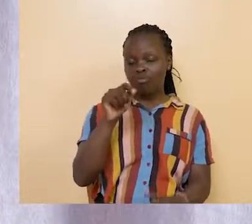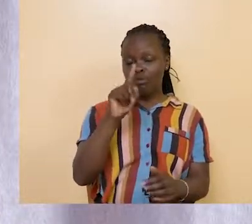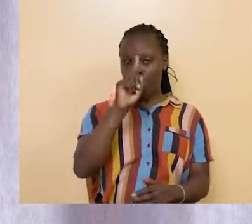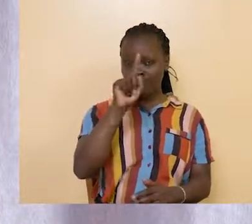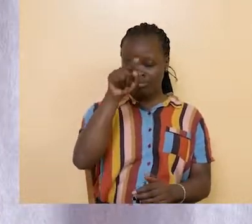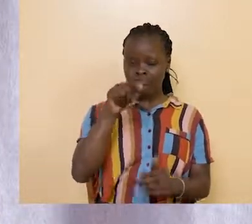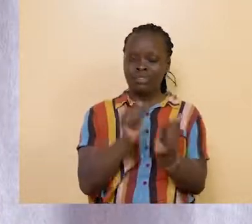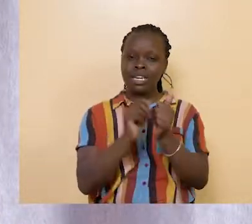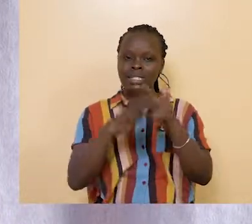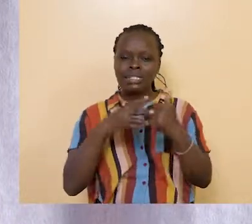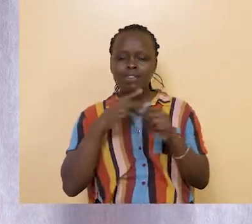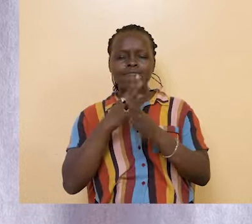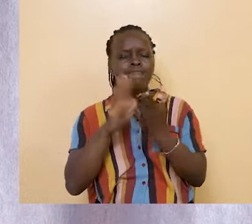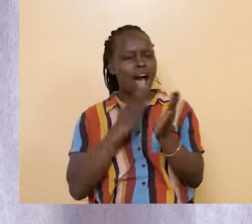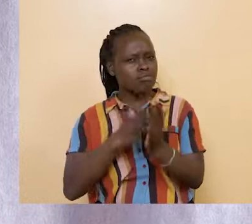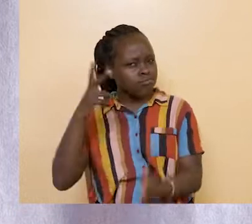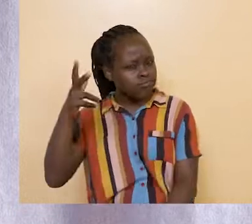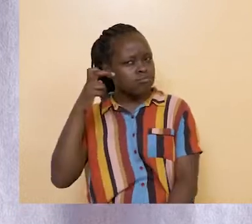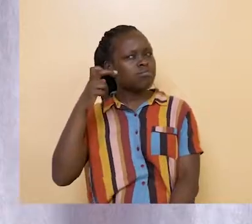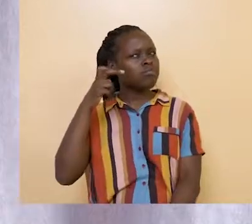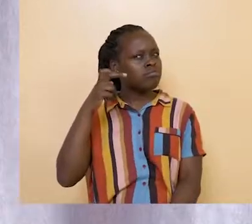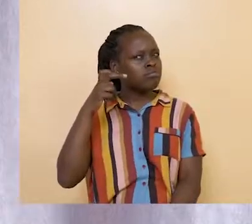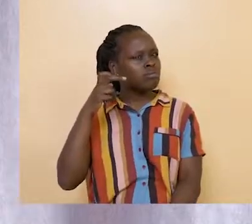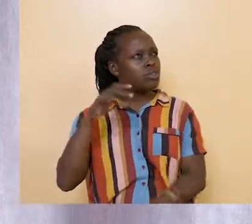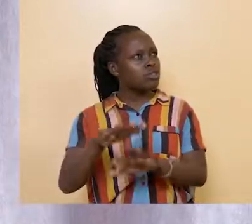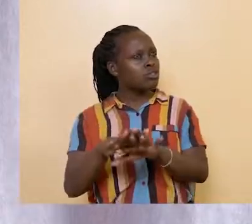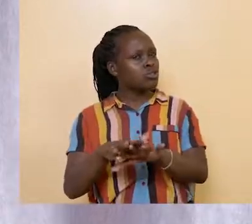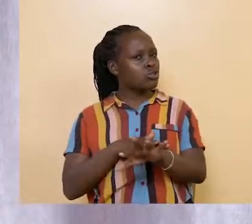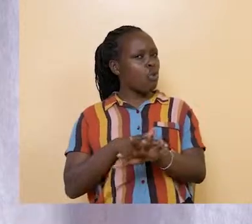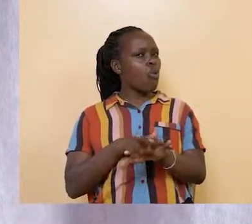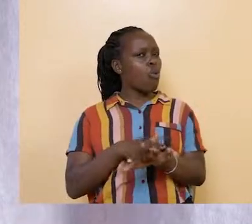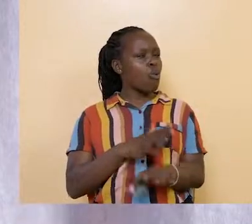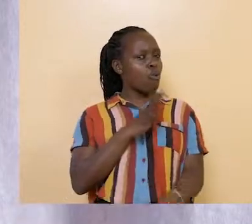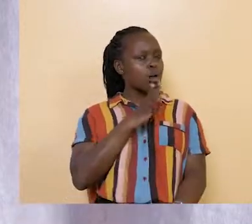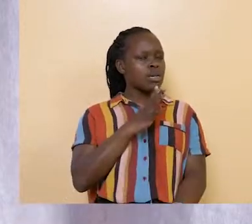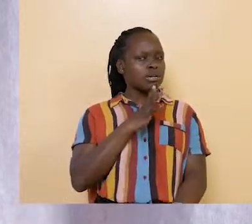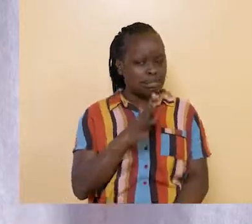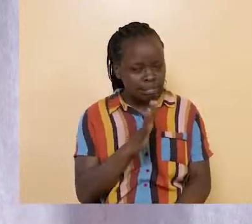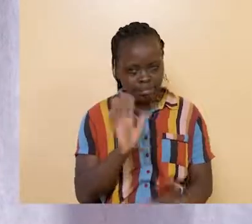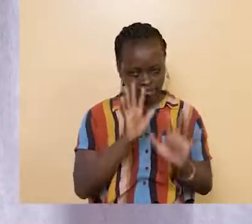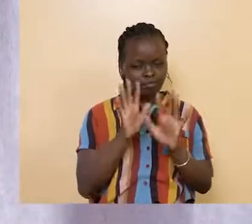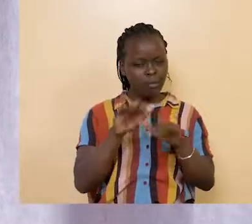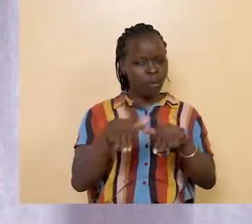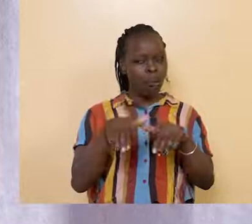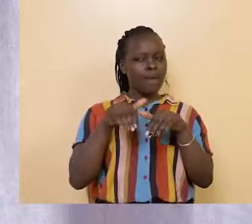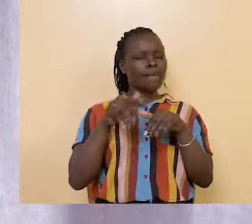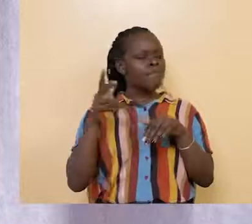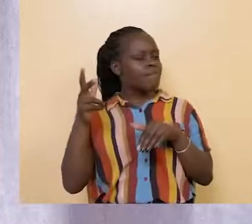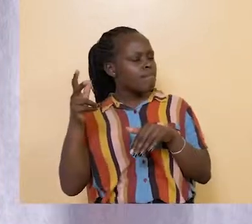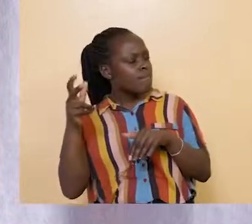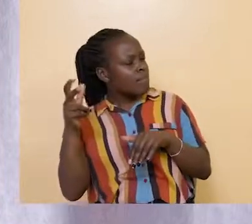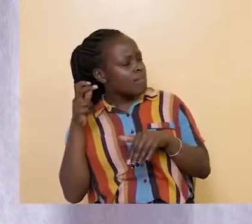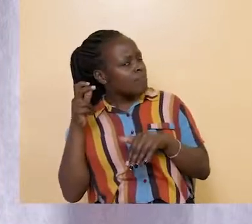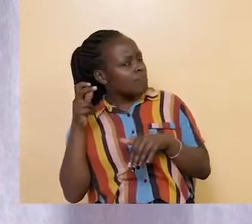of this, that we must be quick to listen, which means we have to slow down where our words are concerned and take a moment to